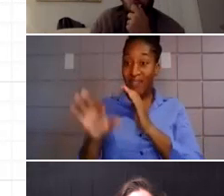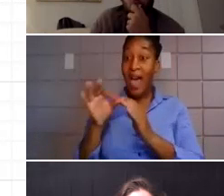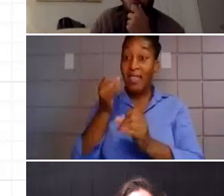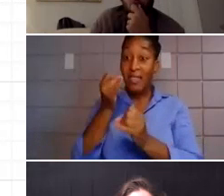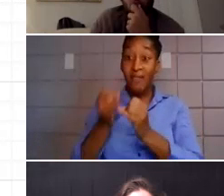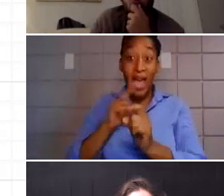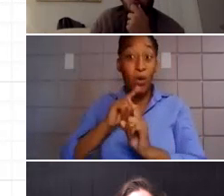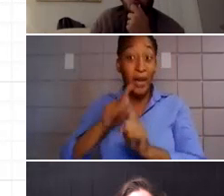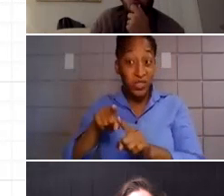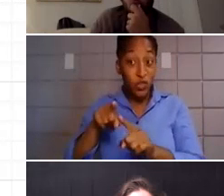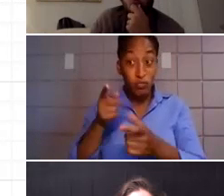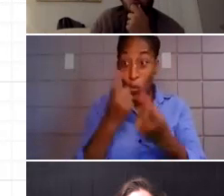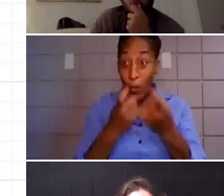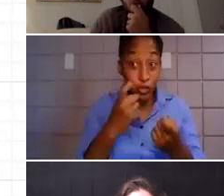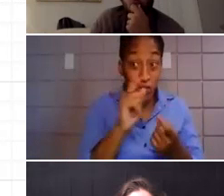All right.